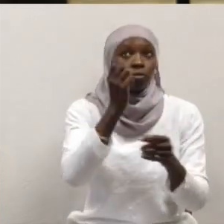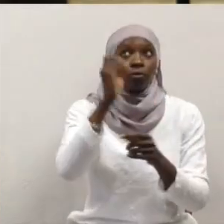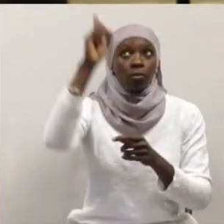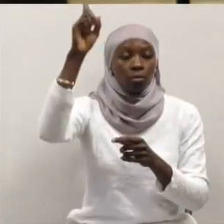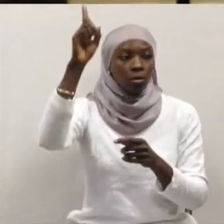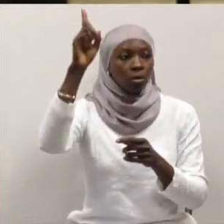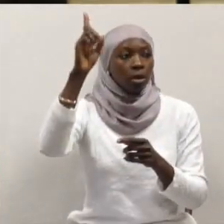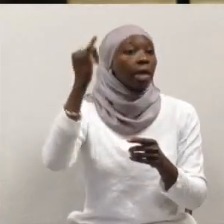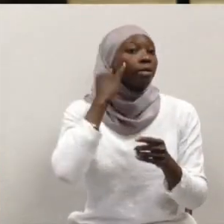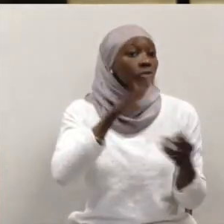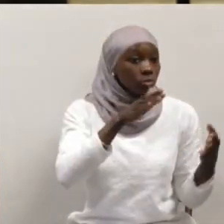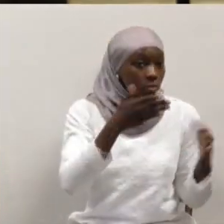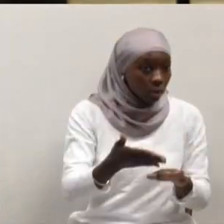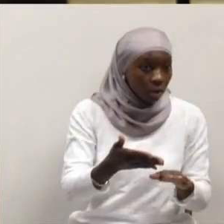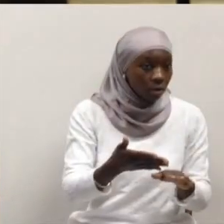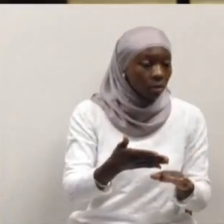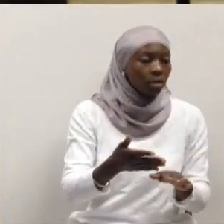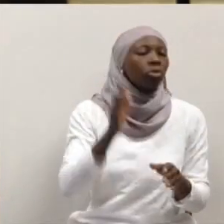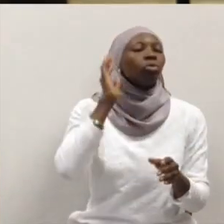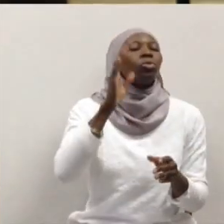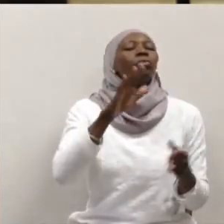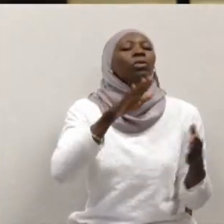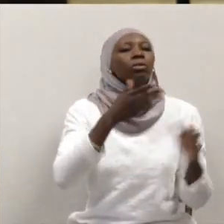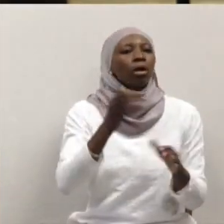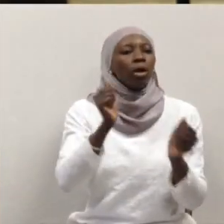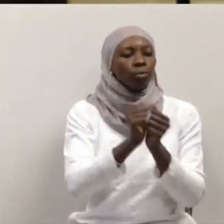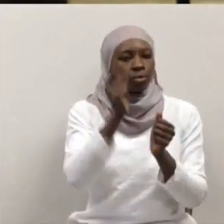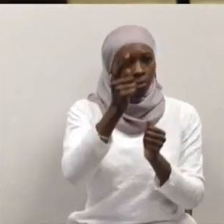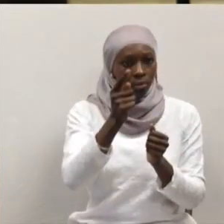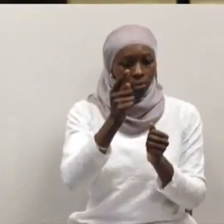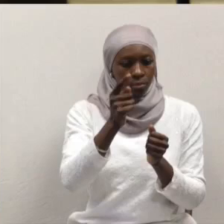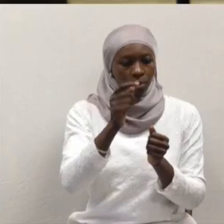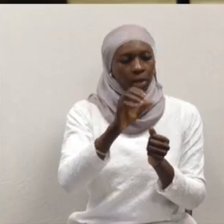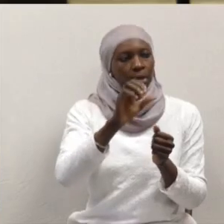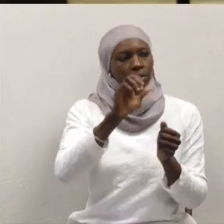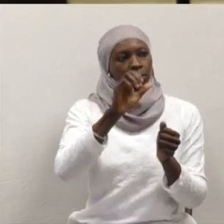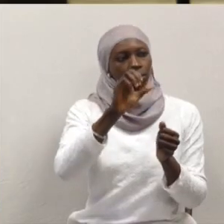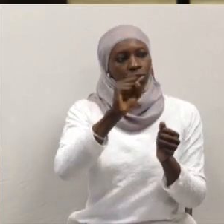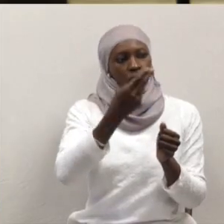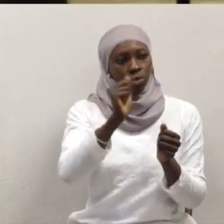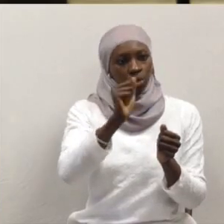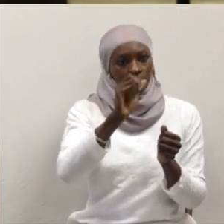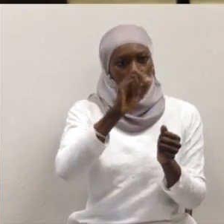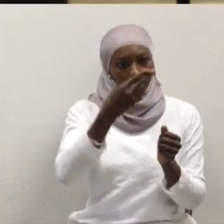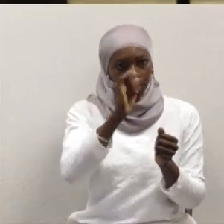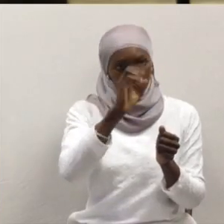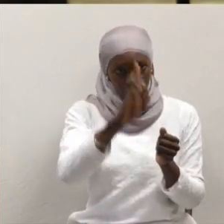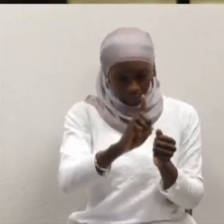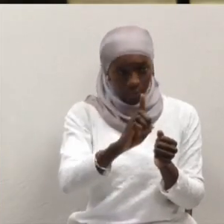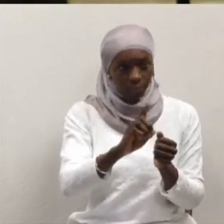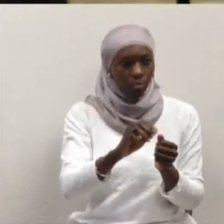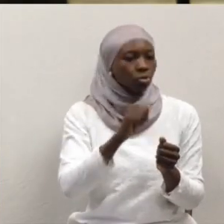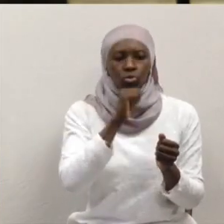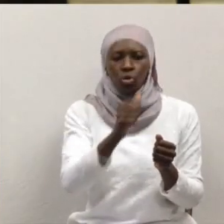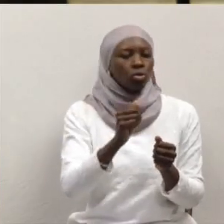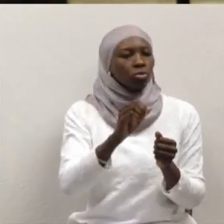no one, not George Bush, the son or the father or the brother or anyone else, should be willing or able to tell